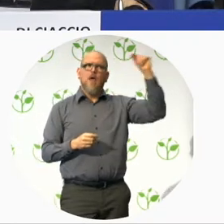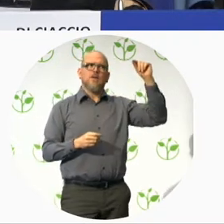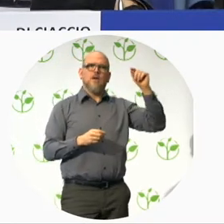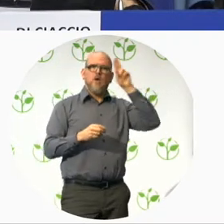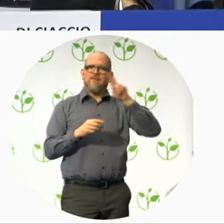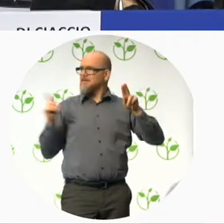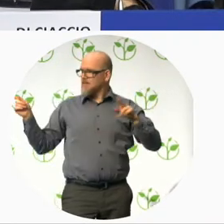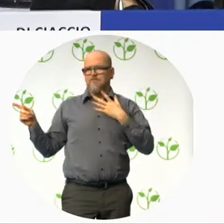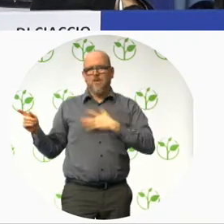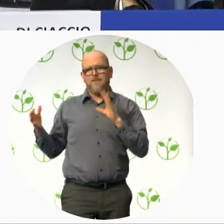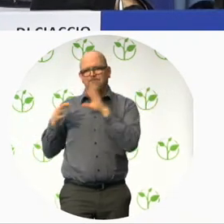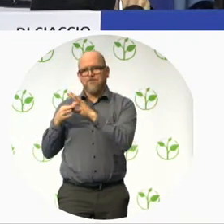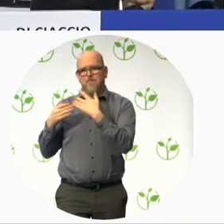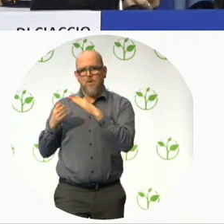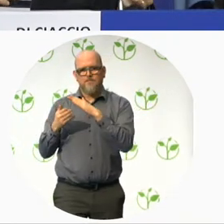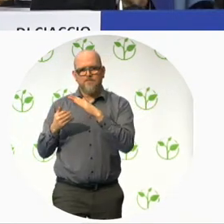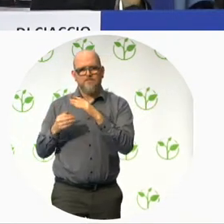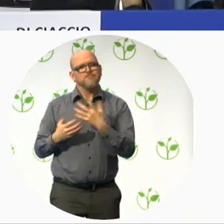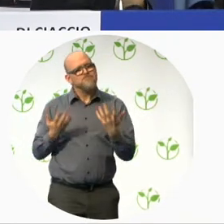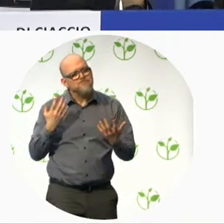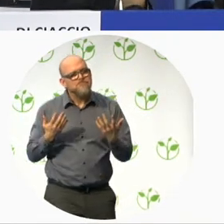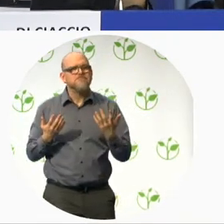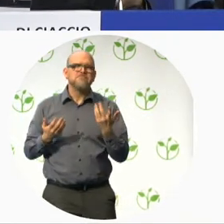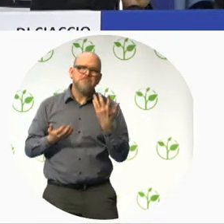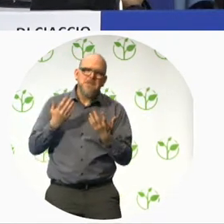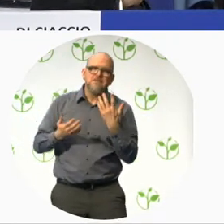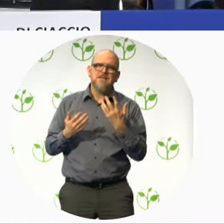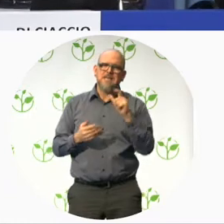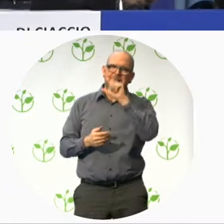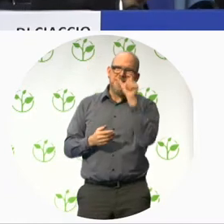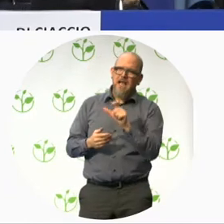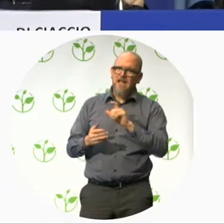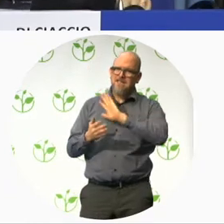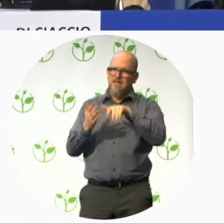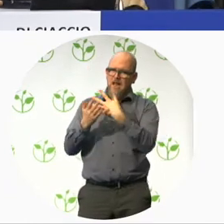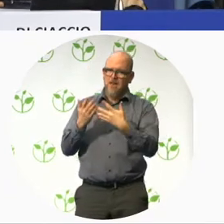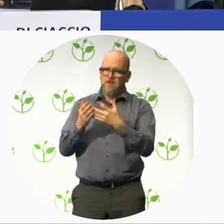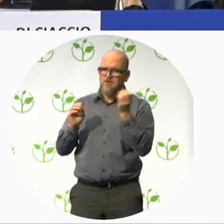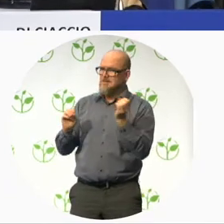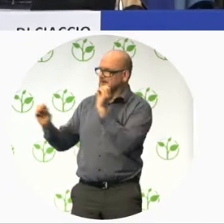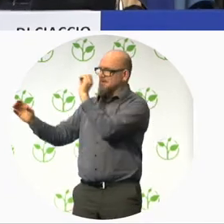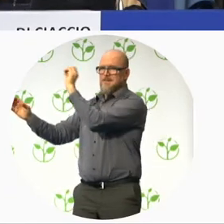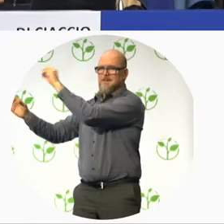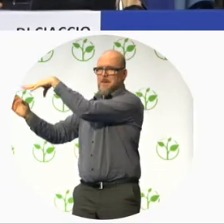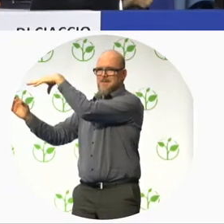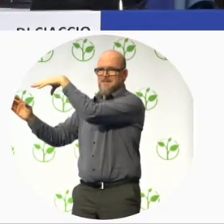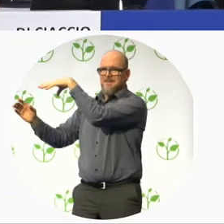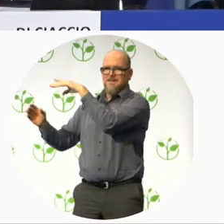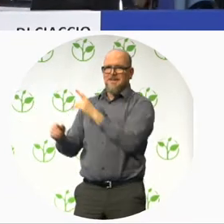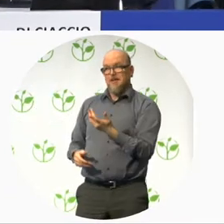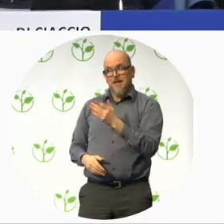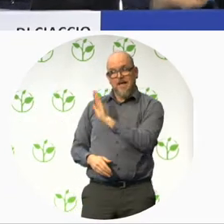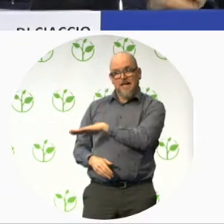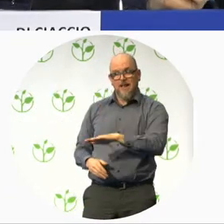Italian children to learning sign language. And also we want to offer like a scholarship